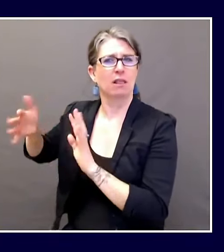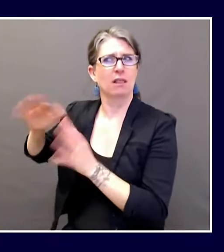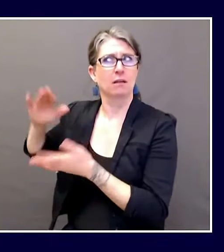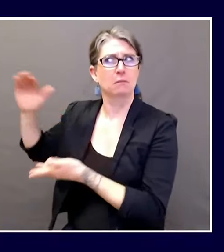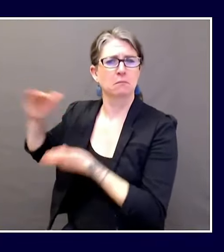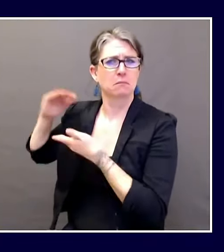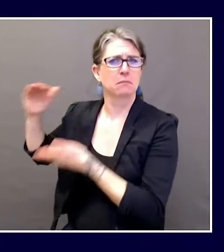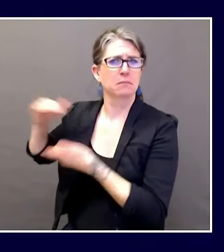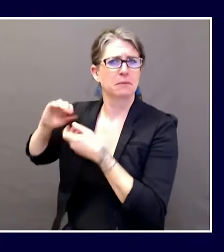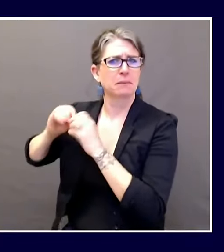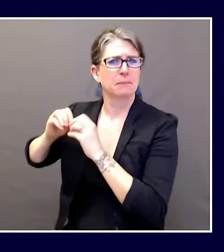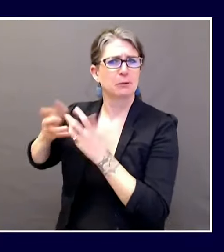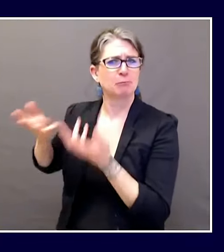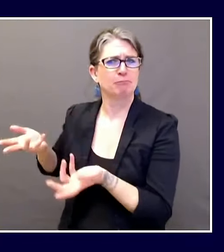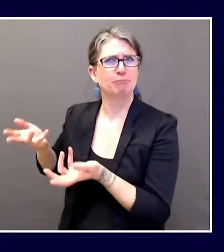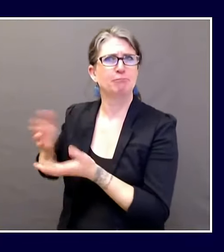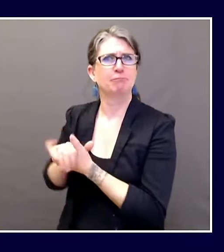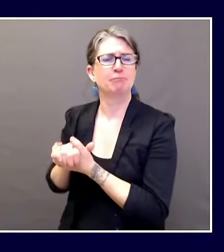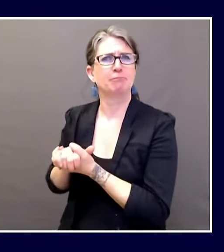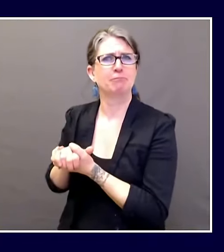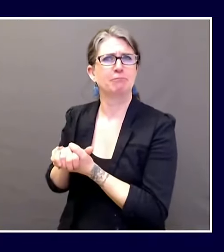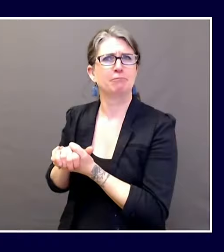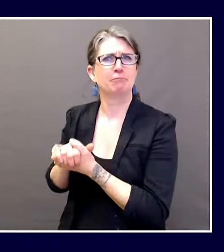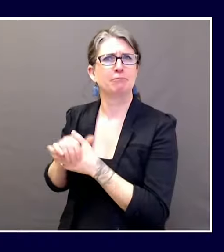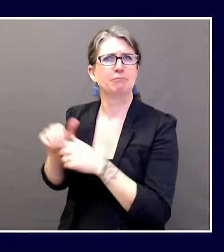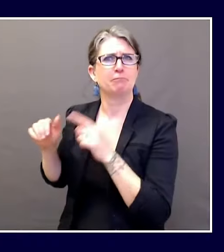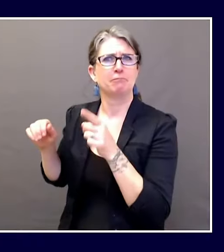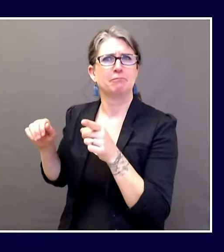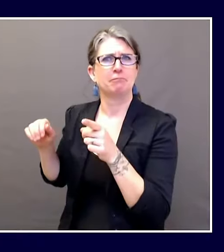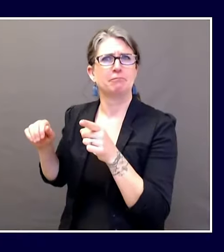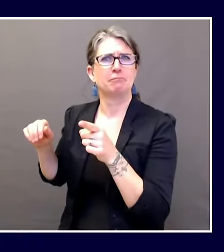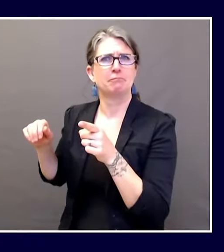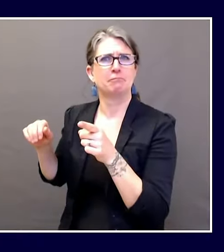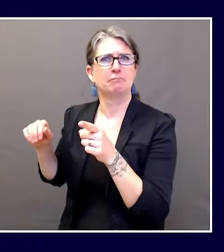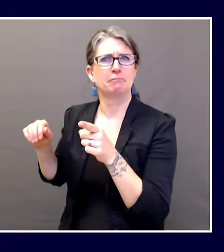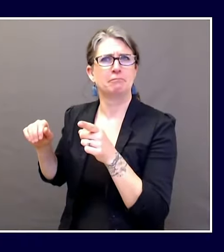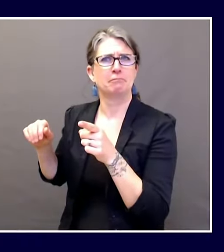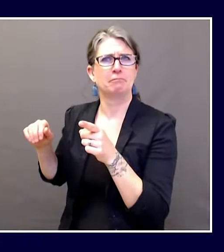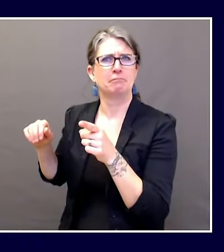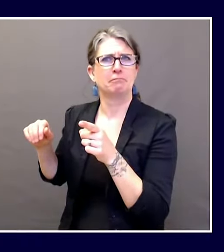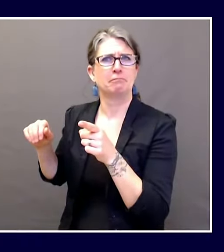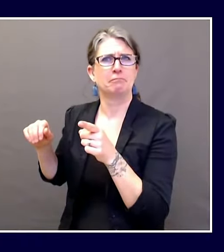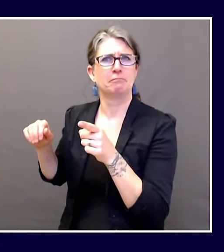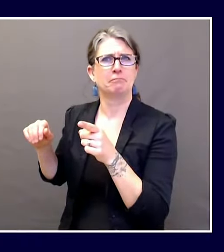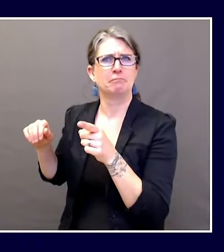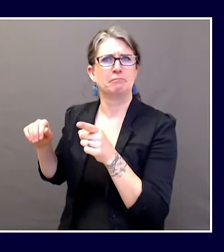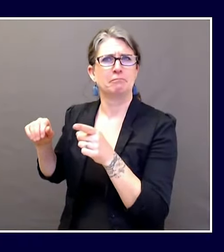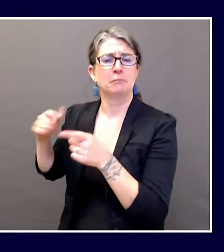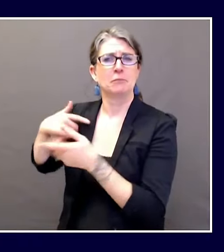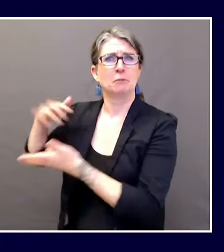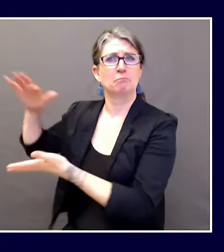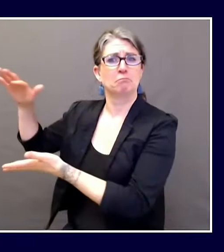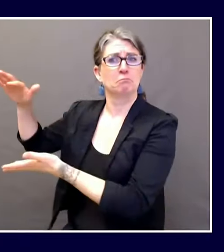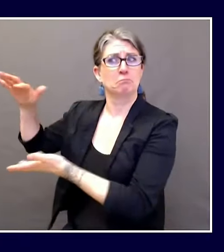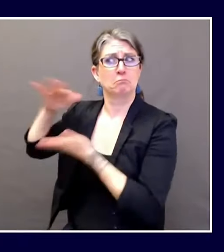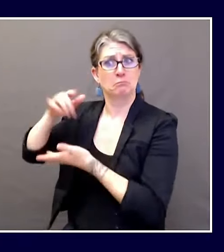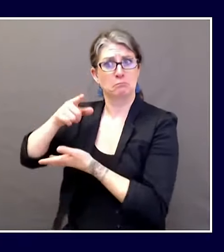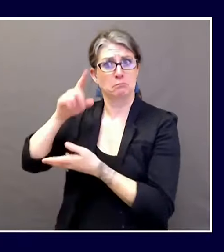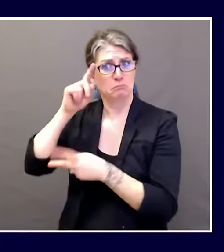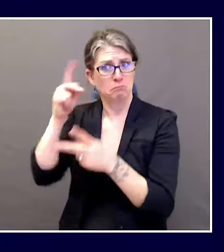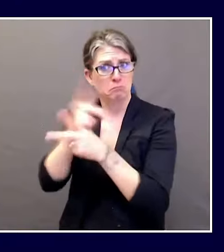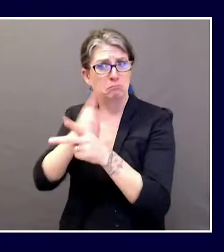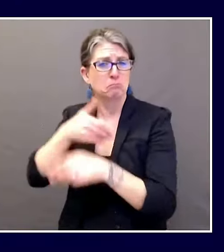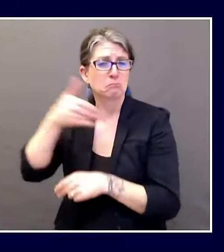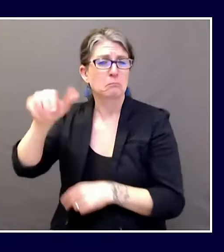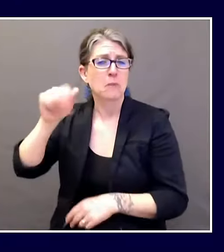the supply is going to look like around the mid to late April time, when we have all of these hundreds of thousands of people that will be eligible? Yep,